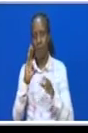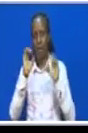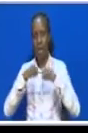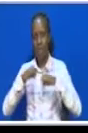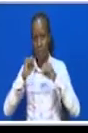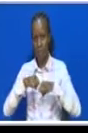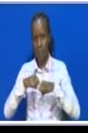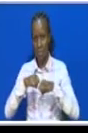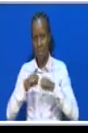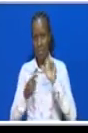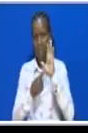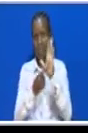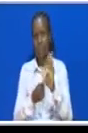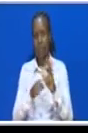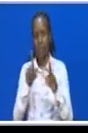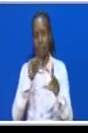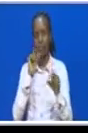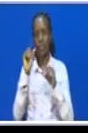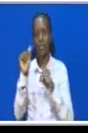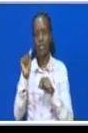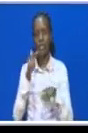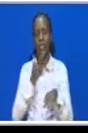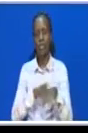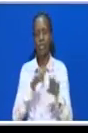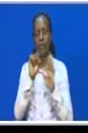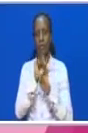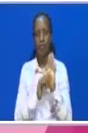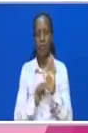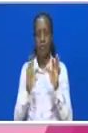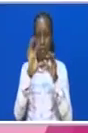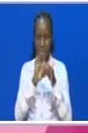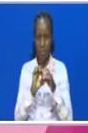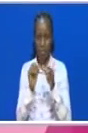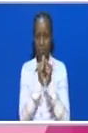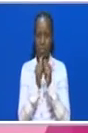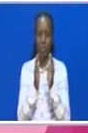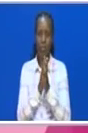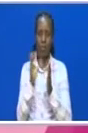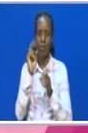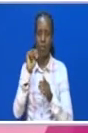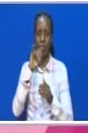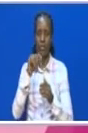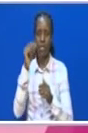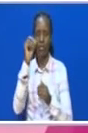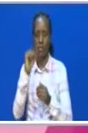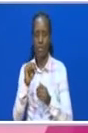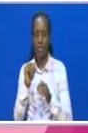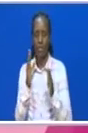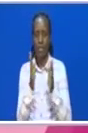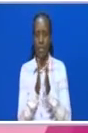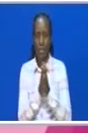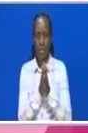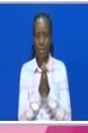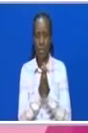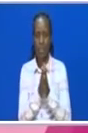agreement. Like in choice A, when the subjects are joined together with the conjunction and, they